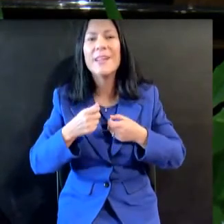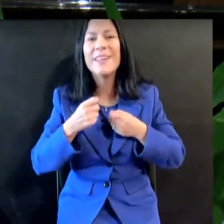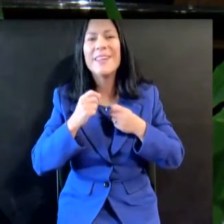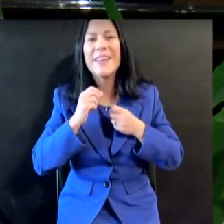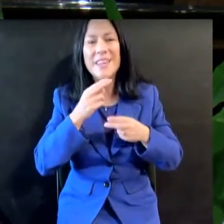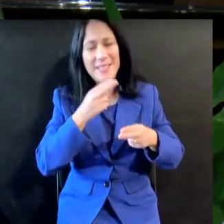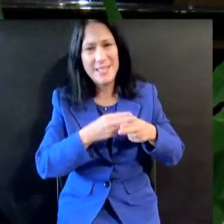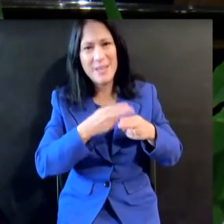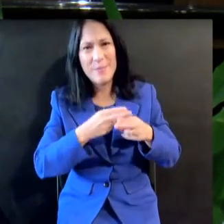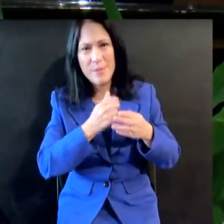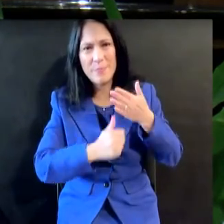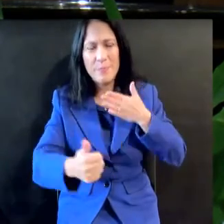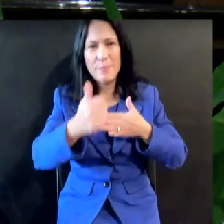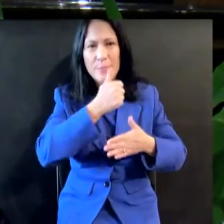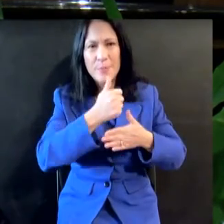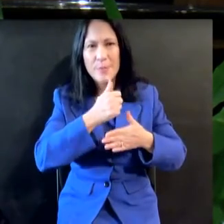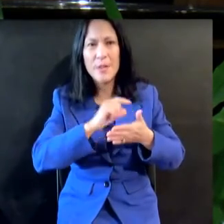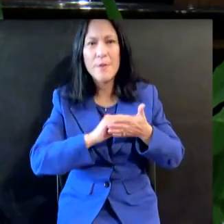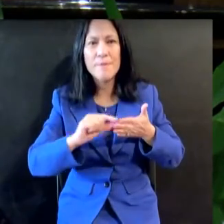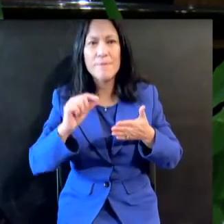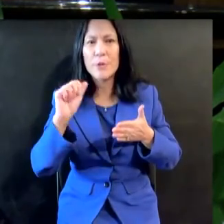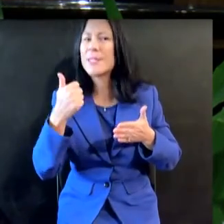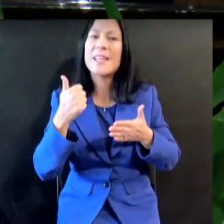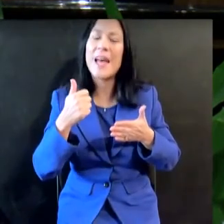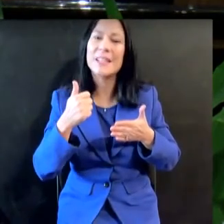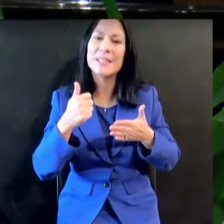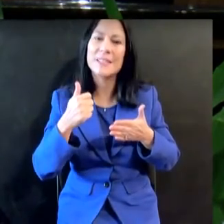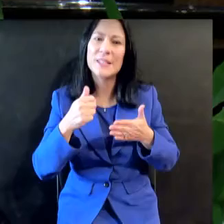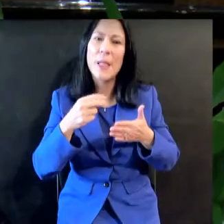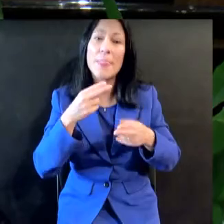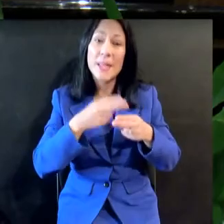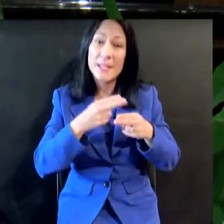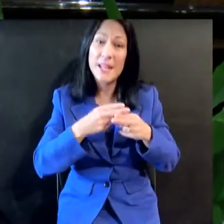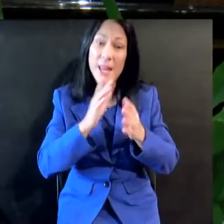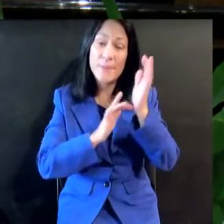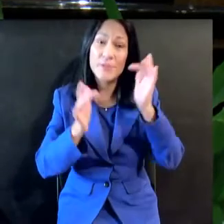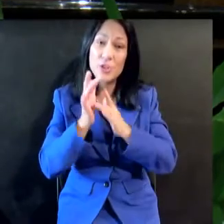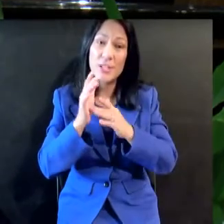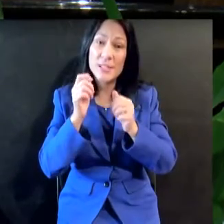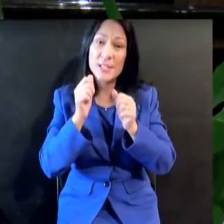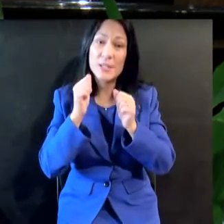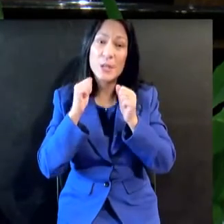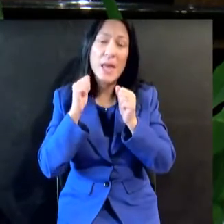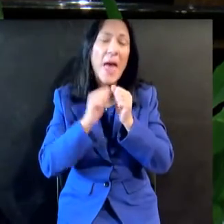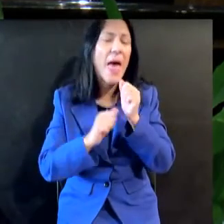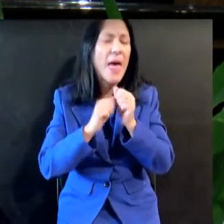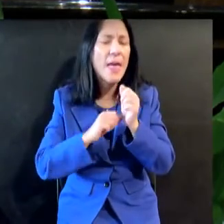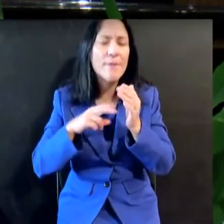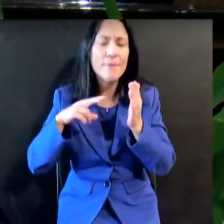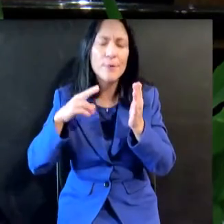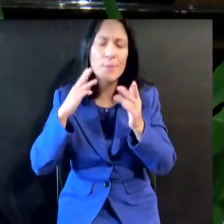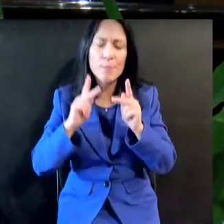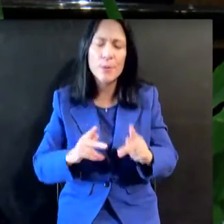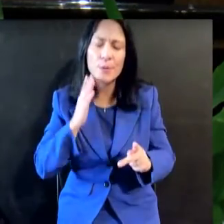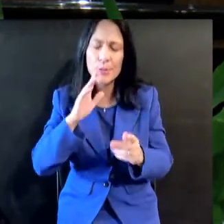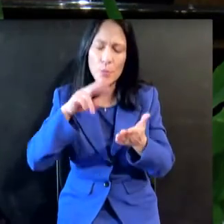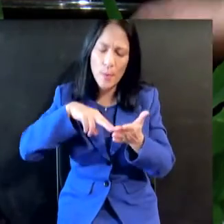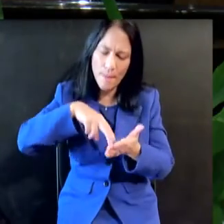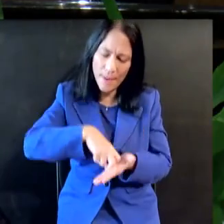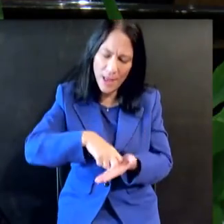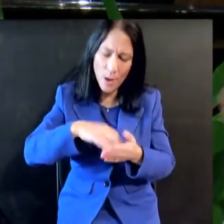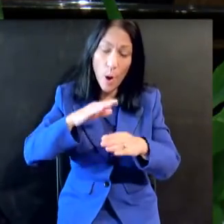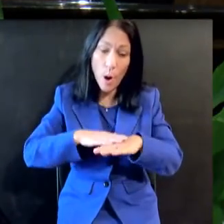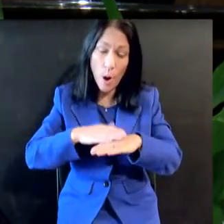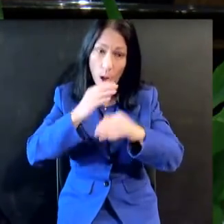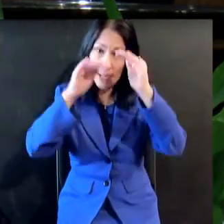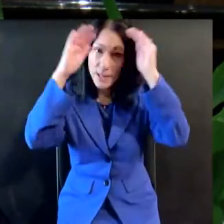other names. Verse 10, Paul writes, at that name of Jesus, every knee should bow in heaven and on earth and under the earth. That means the living, the